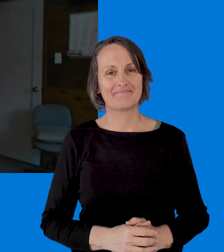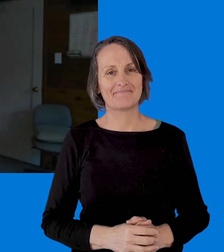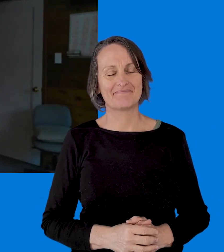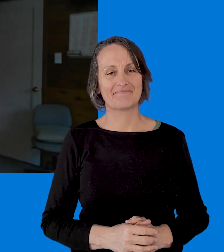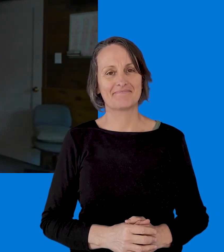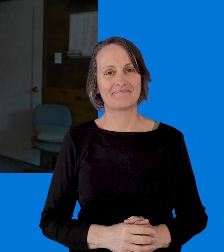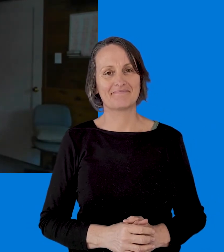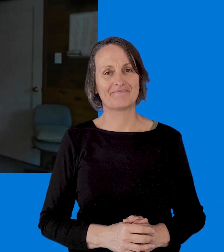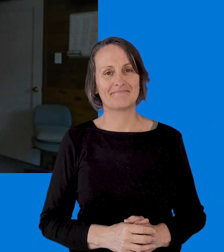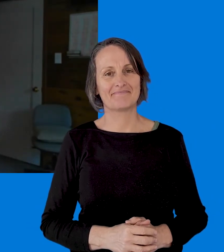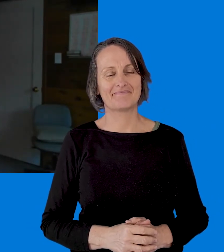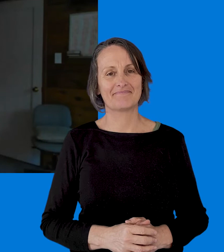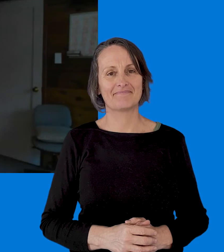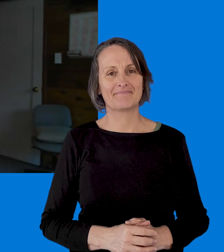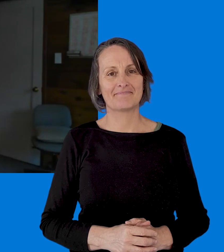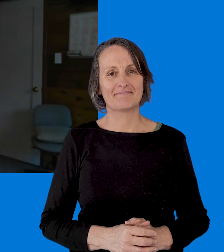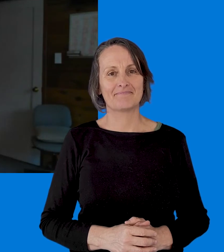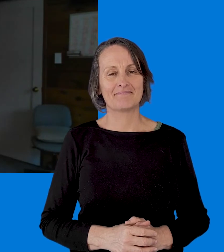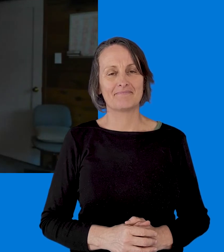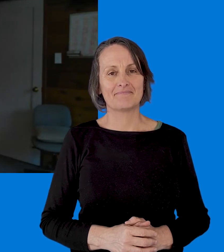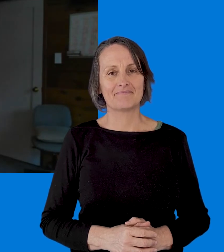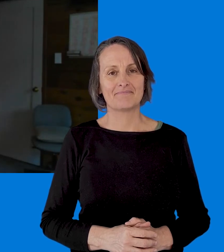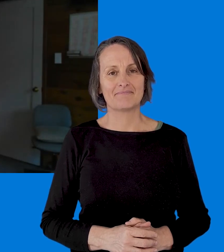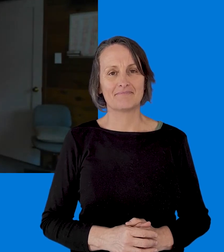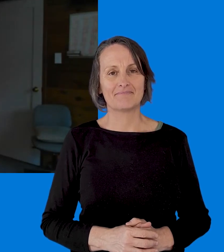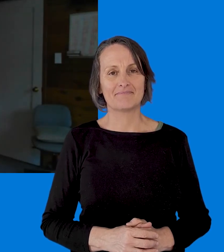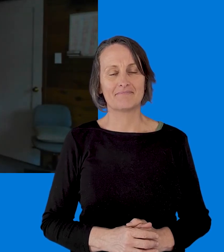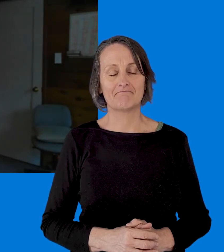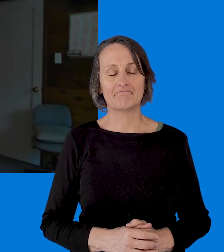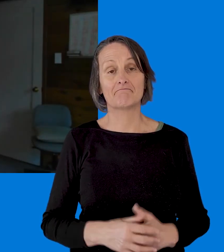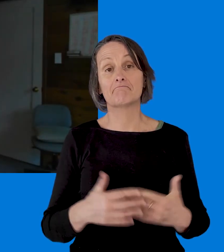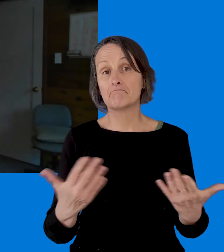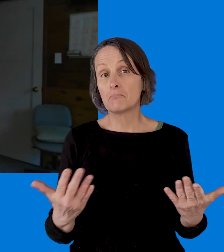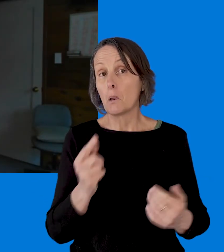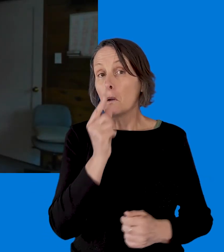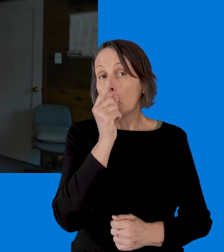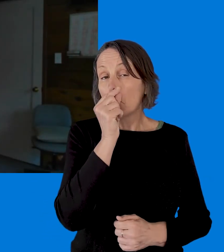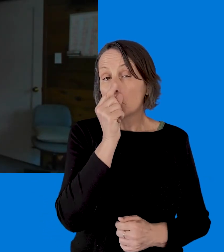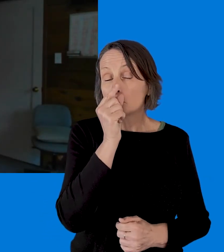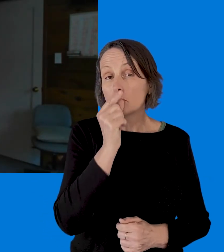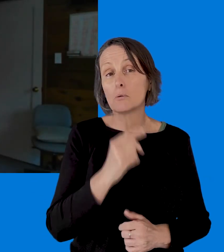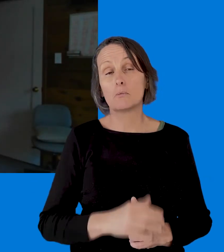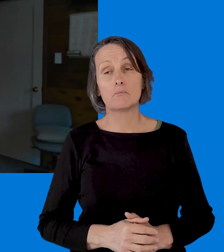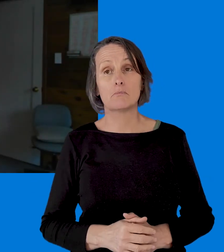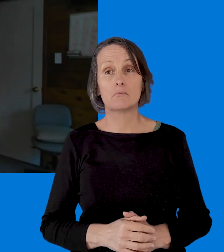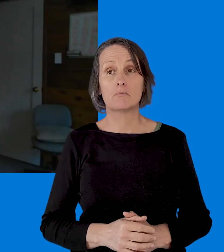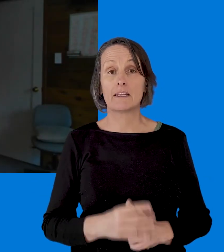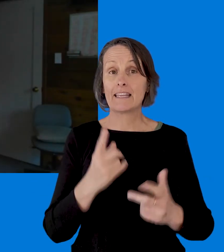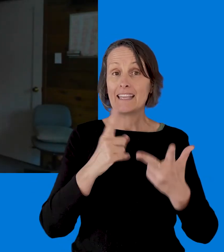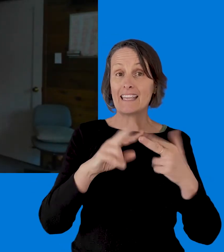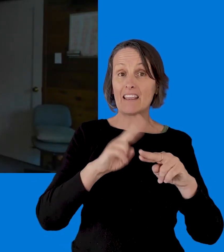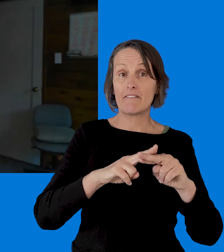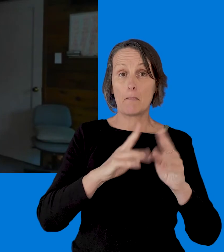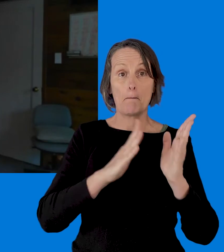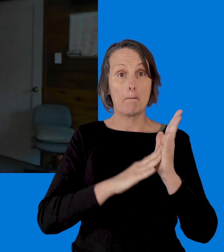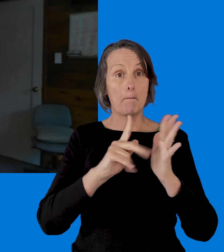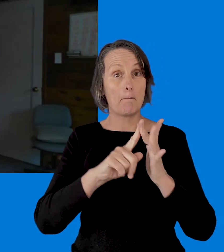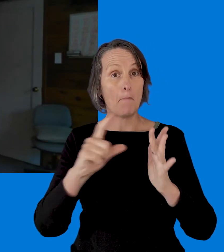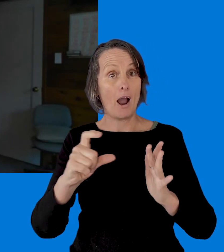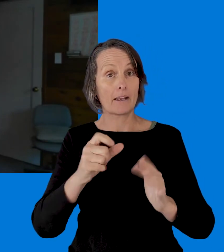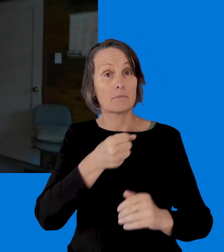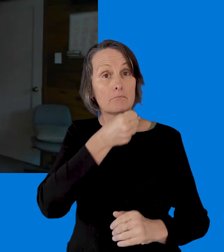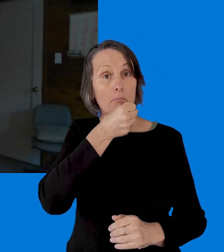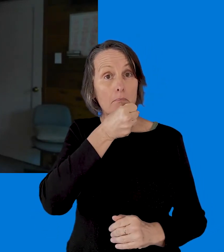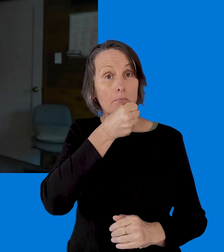about. It's possible also you could, like if you have a microphone, and I've seen classrooms with this where